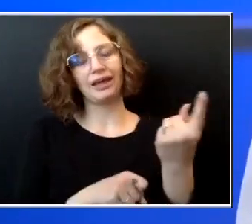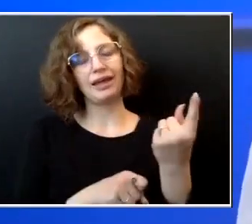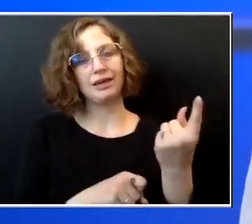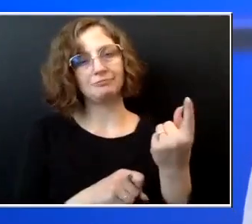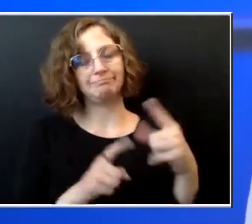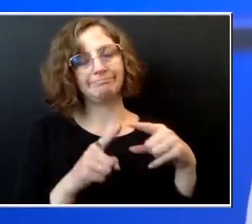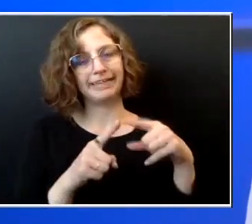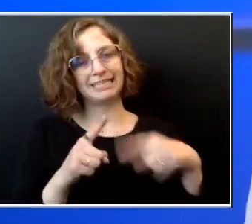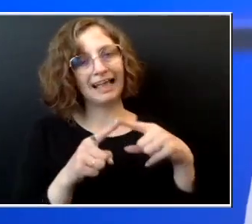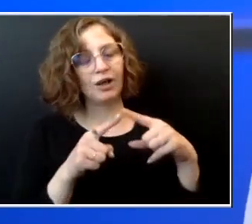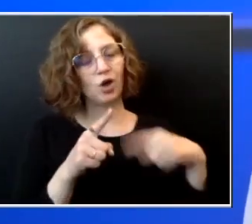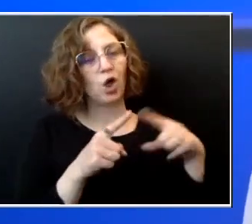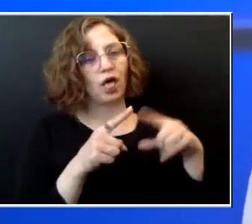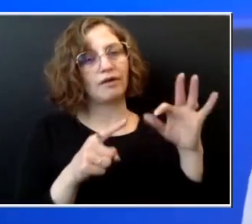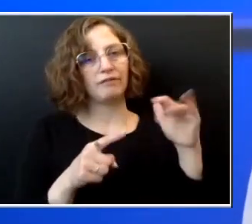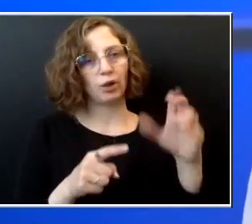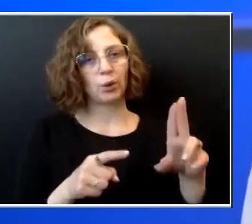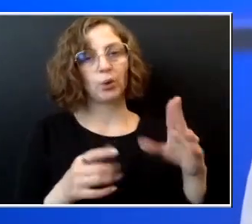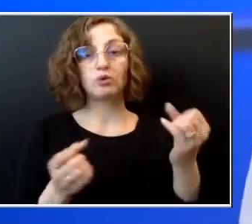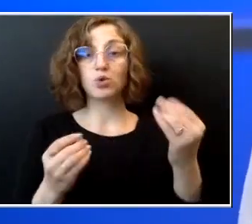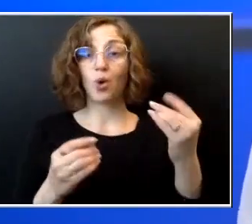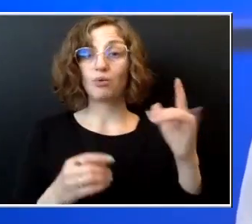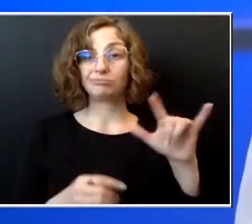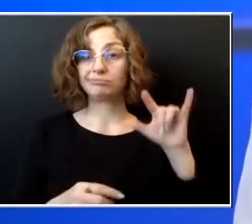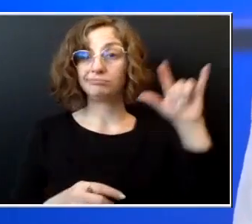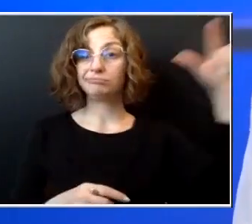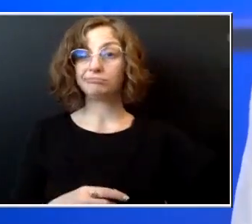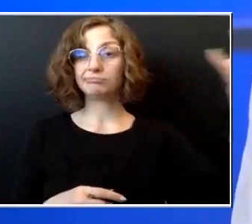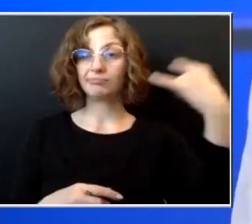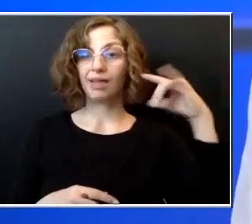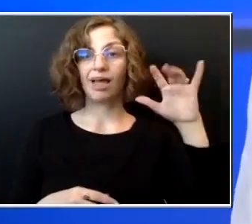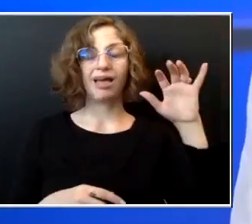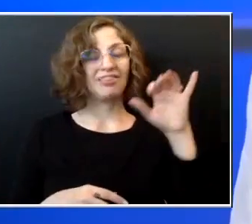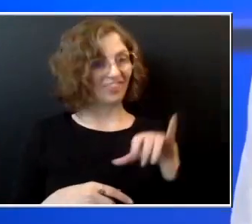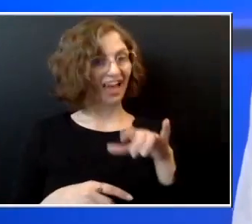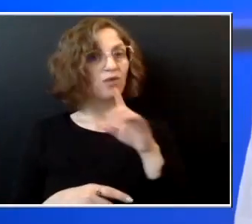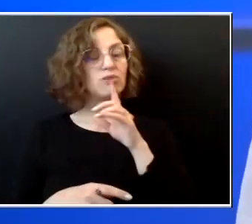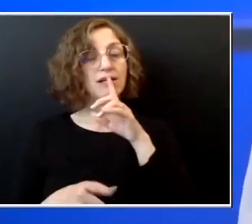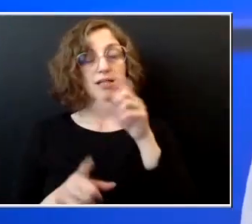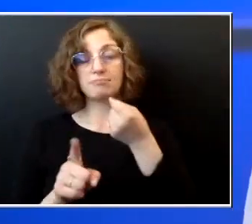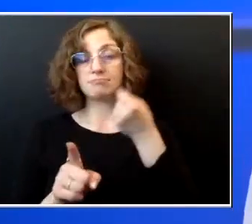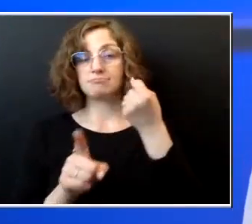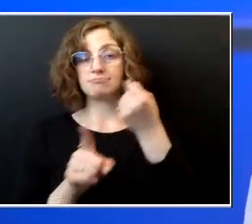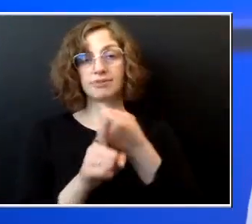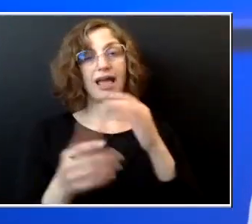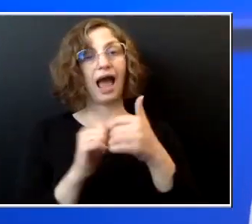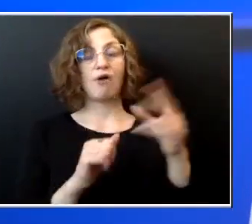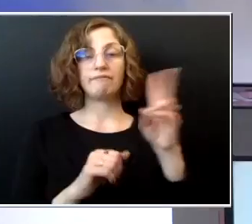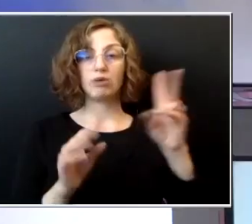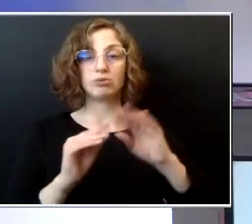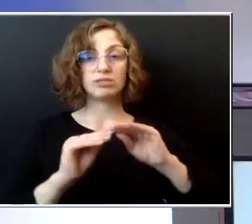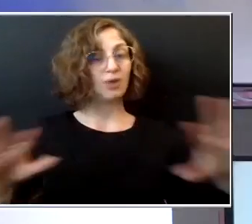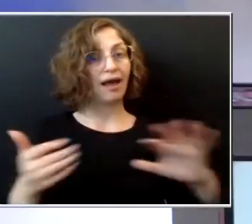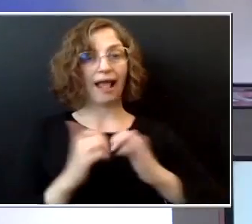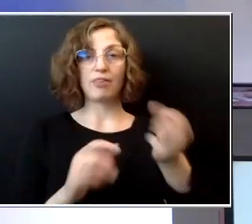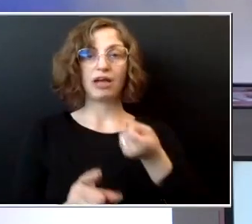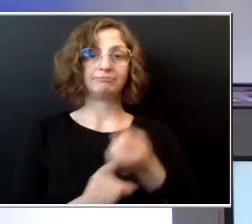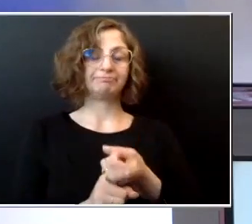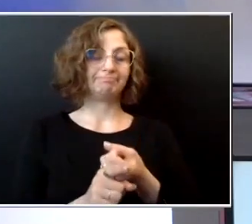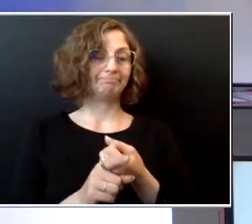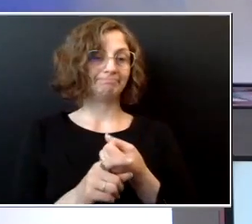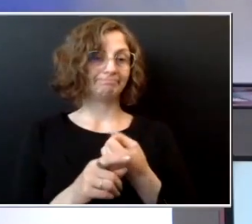how much that changes the way viruses spread and the impact it has on human populations. It is remarkable, isn't